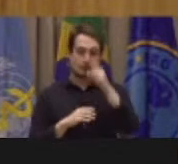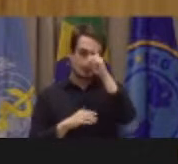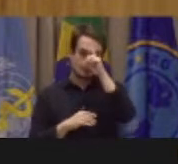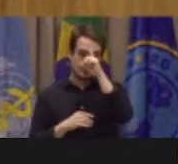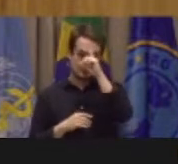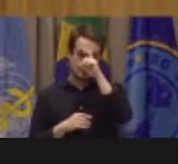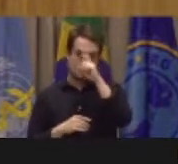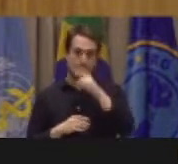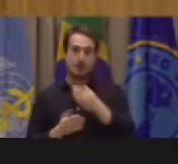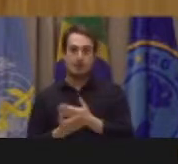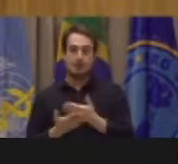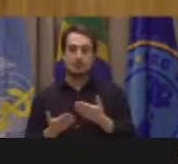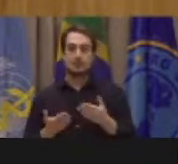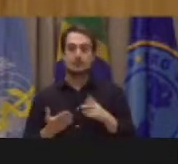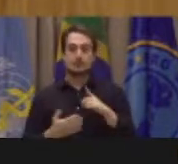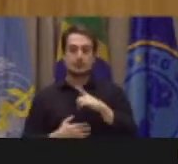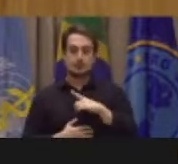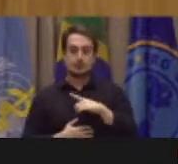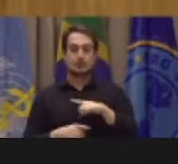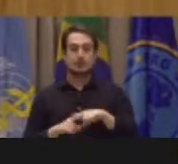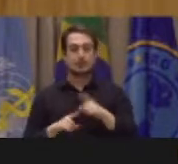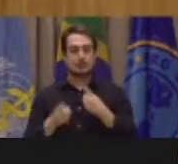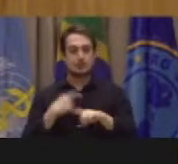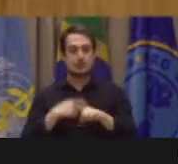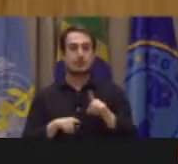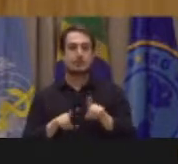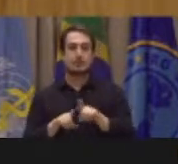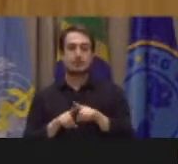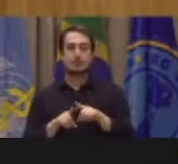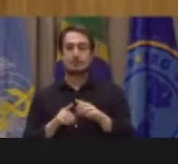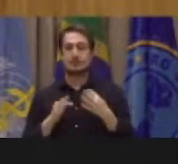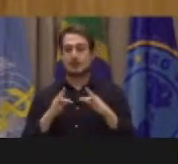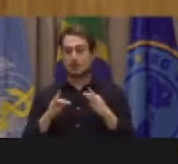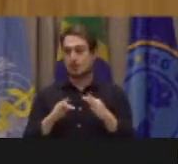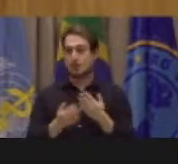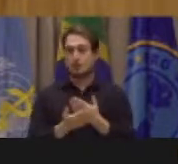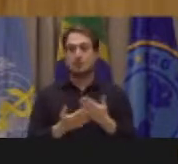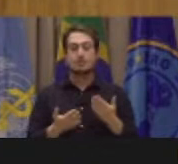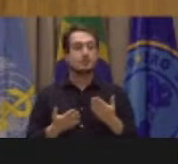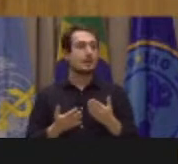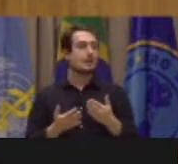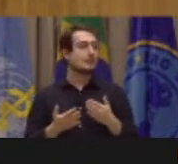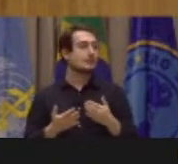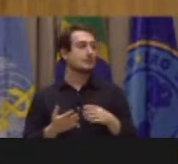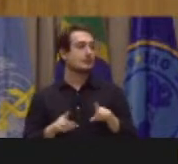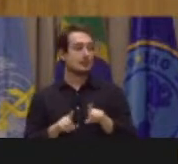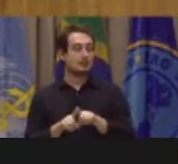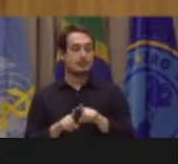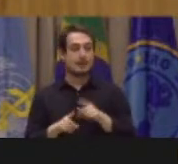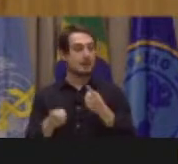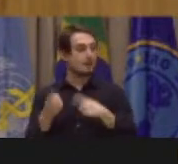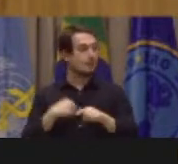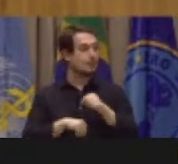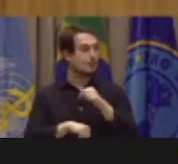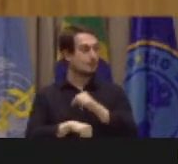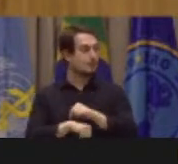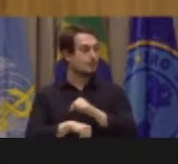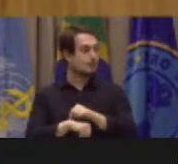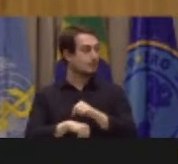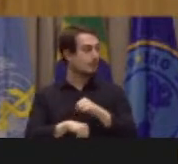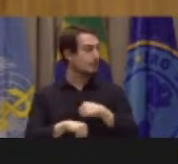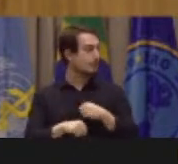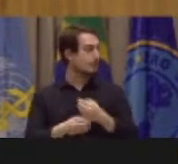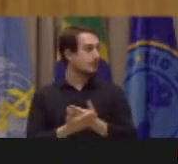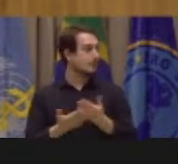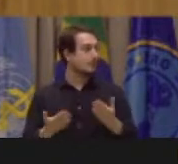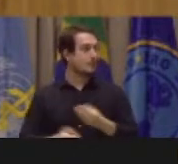The company they work with hospitals, and they have a lot of technological challenges, but gives